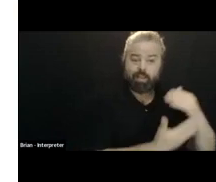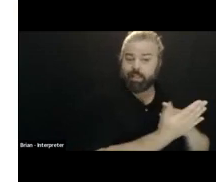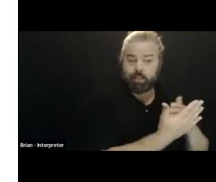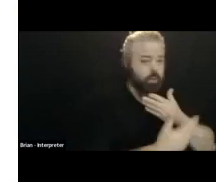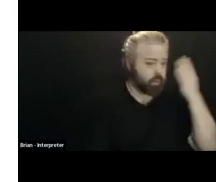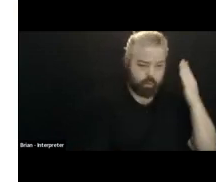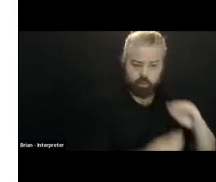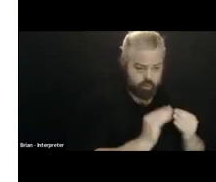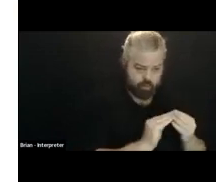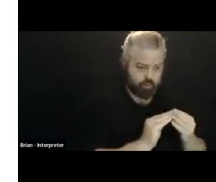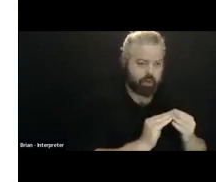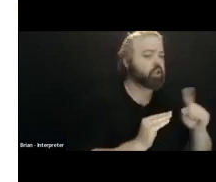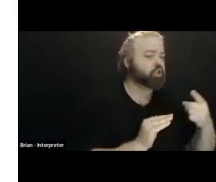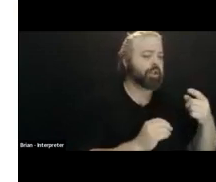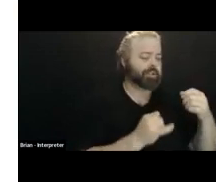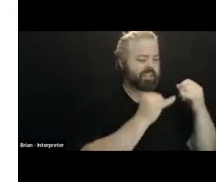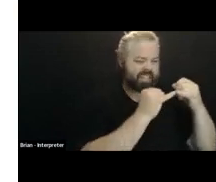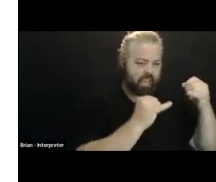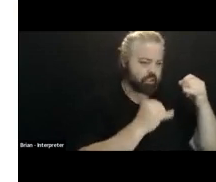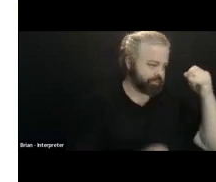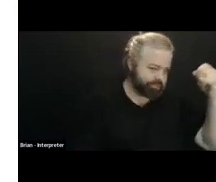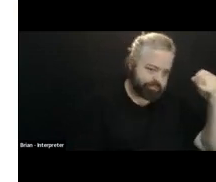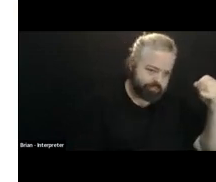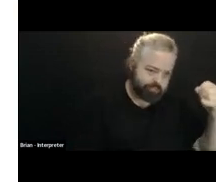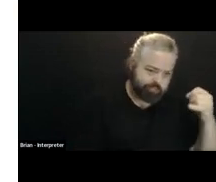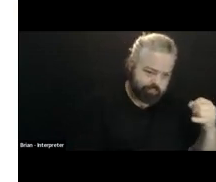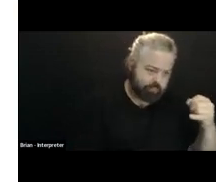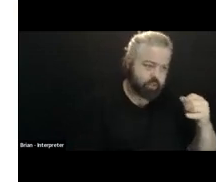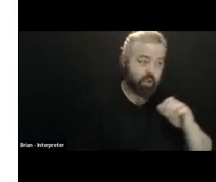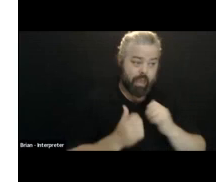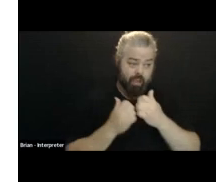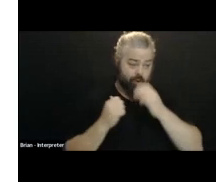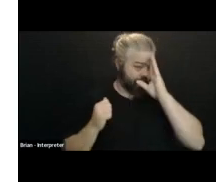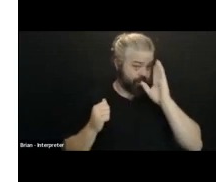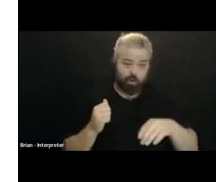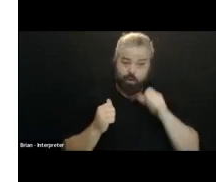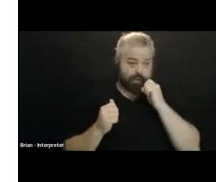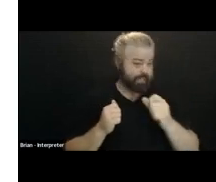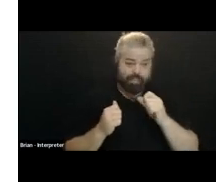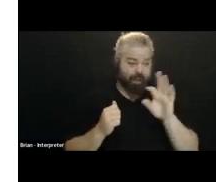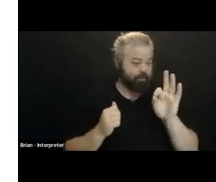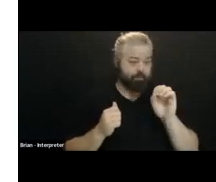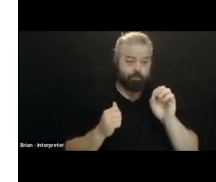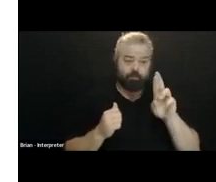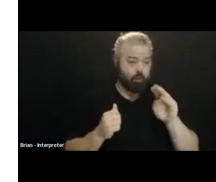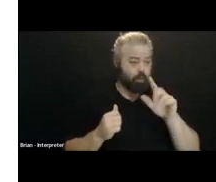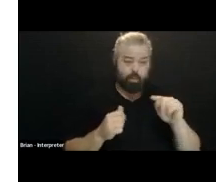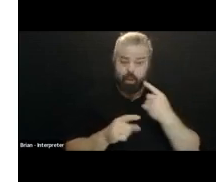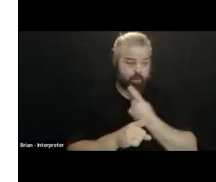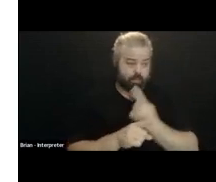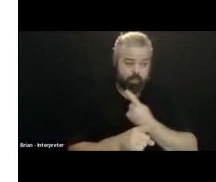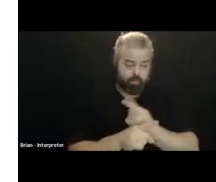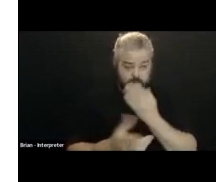it has dashes. And the reason I can tell that these are not formatted properly is that, and you may notice this